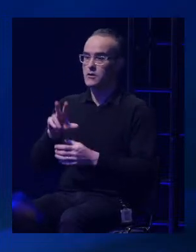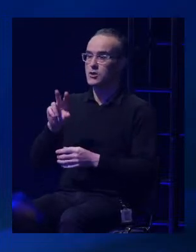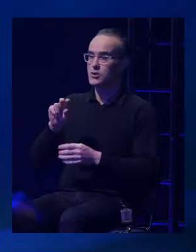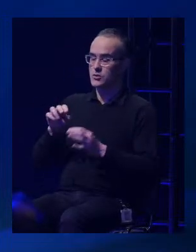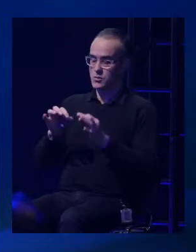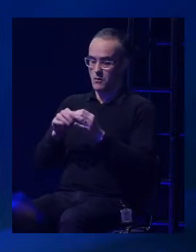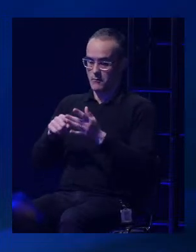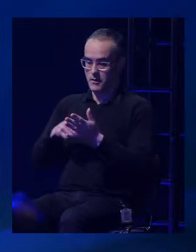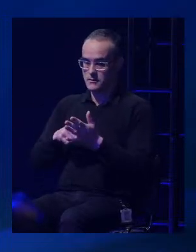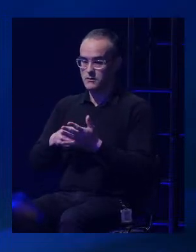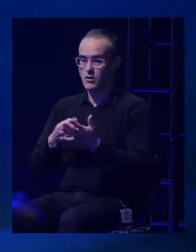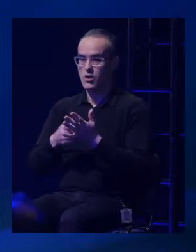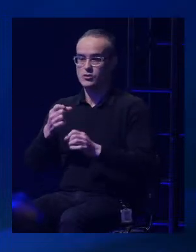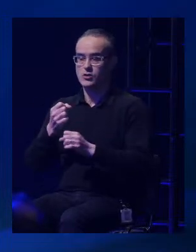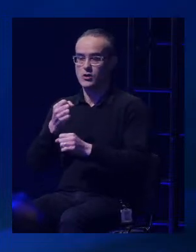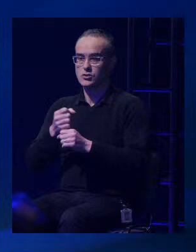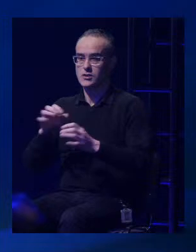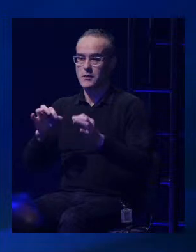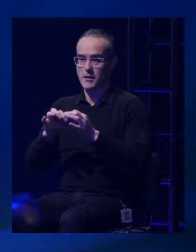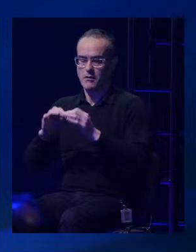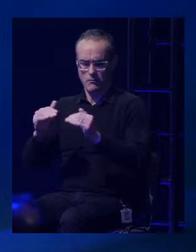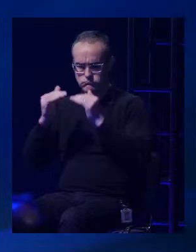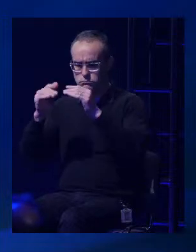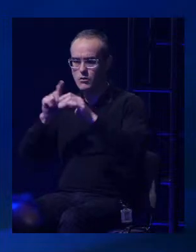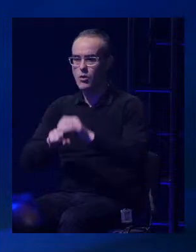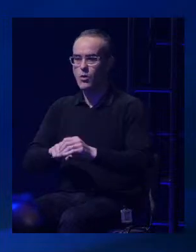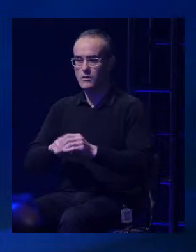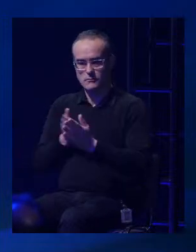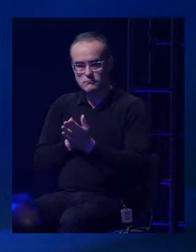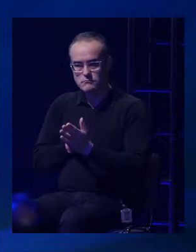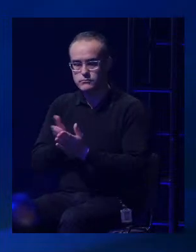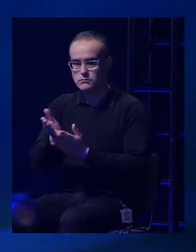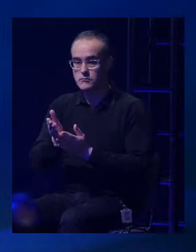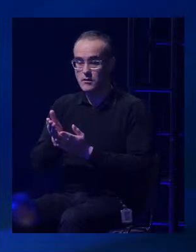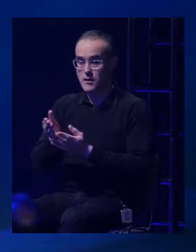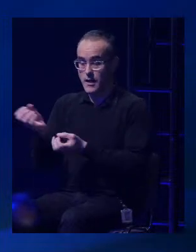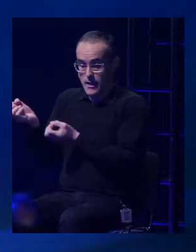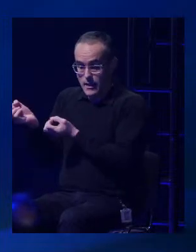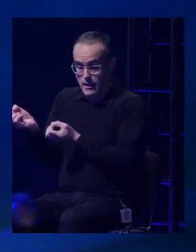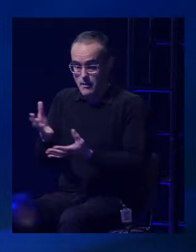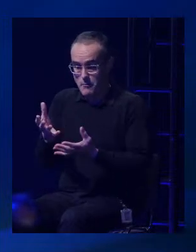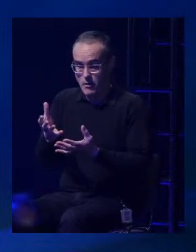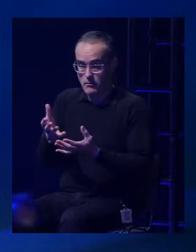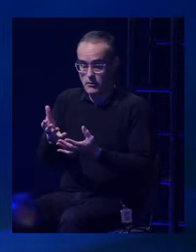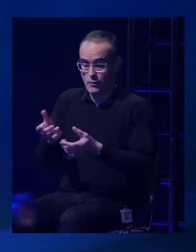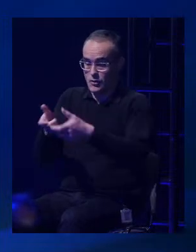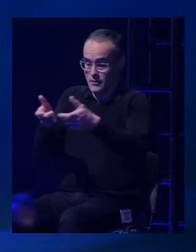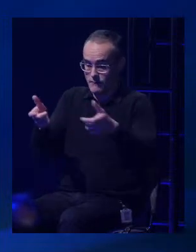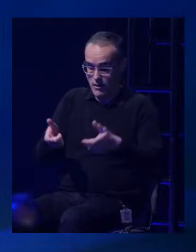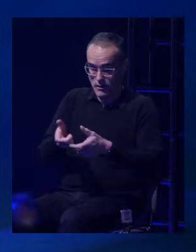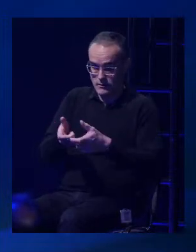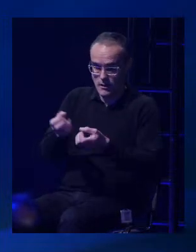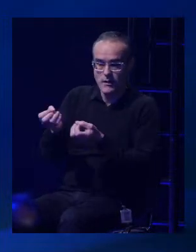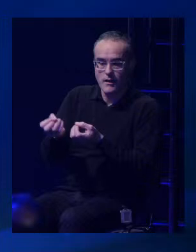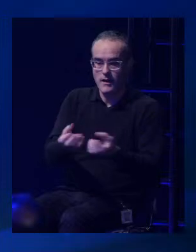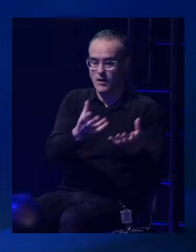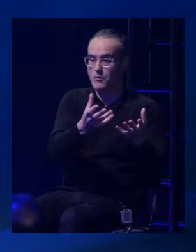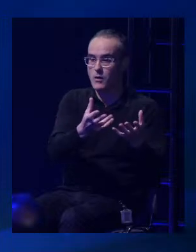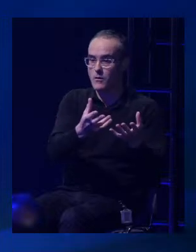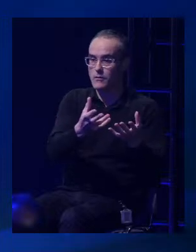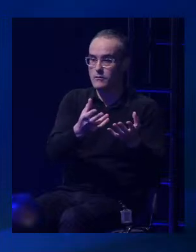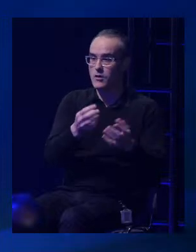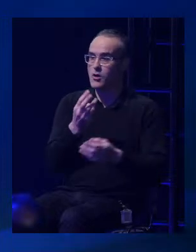processing, so you're working at the highest possible quality all the way through, from the input to the device to the output. We have